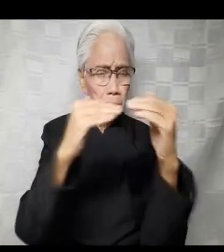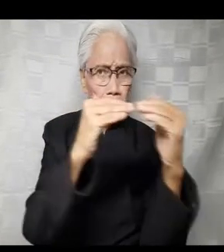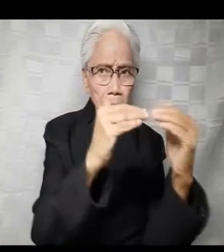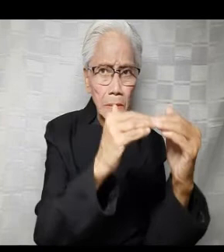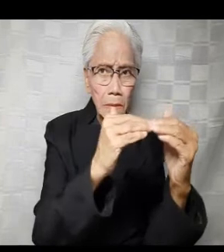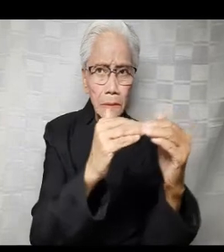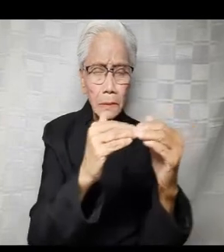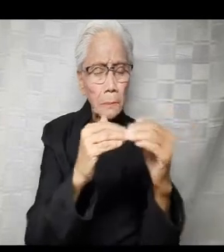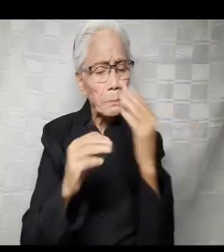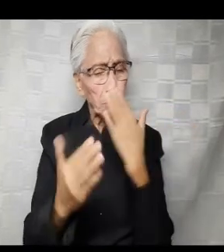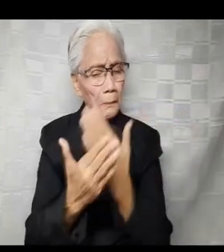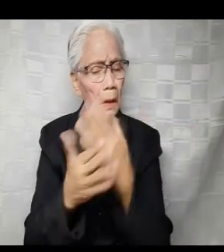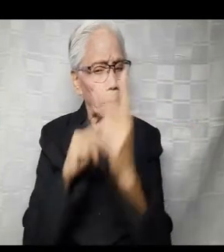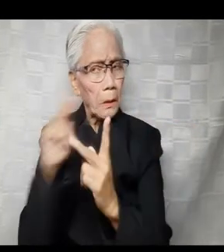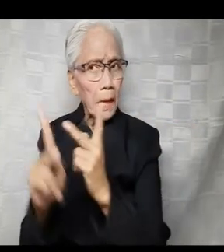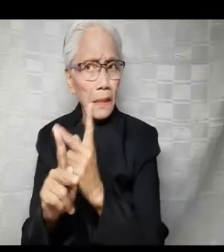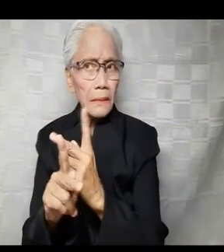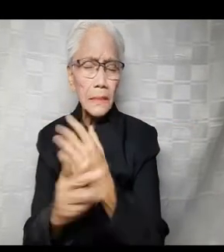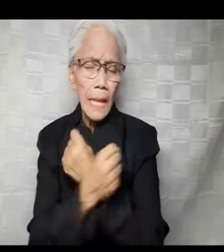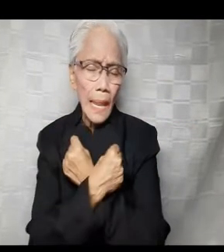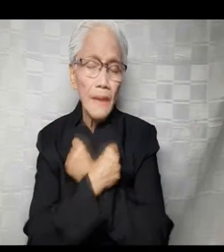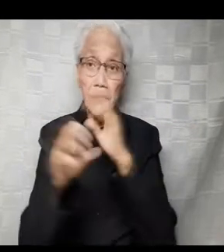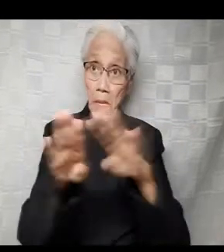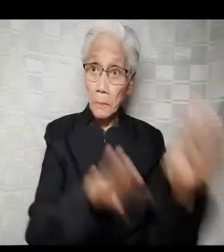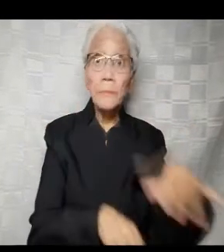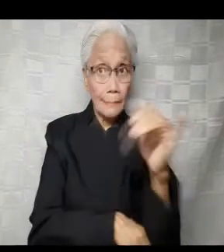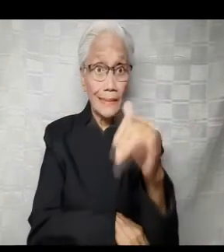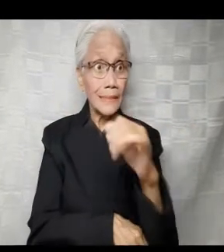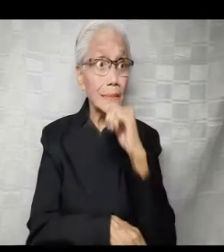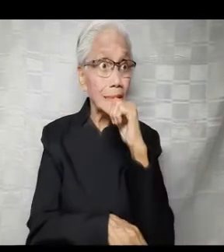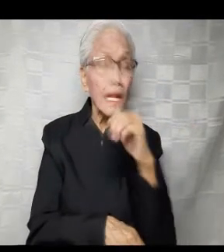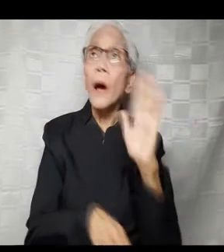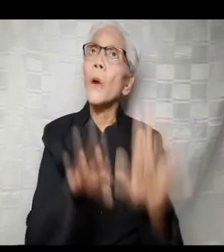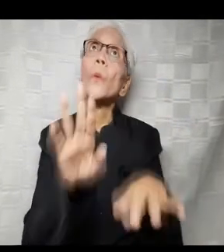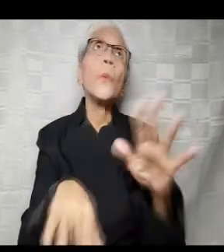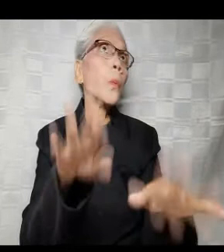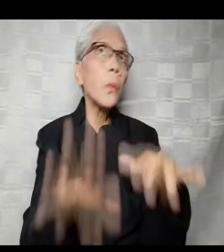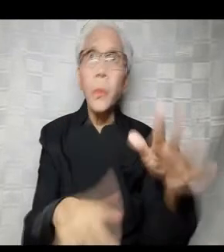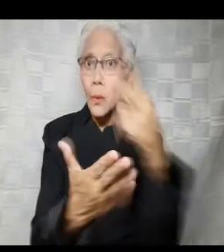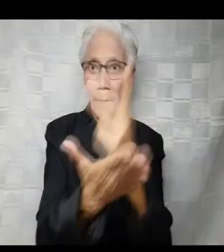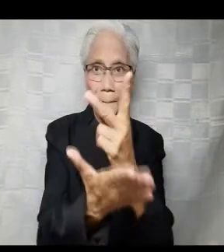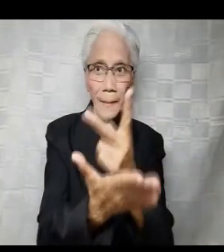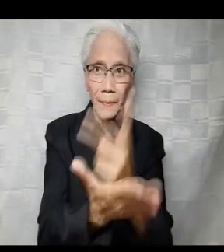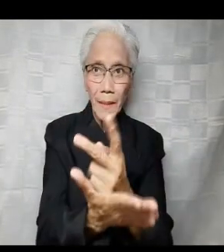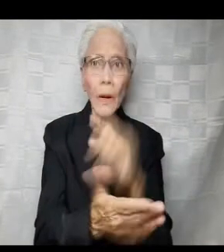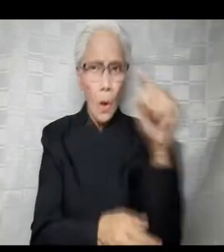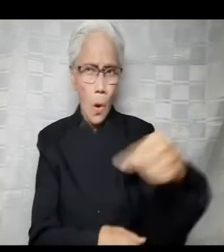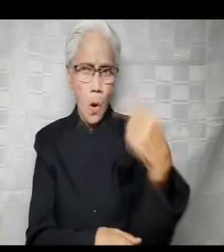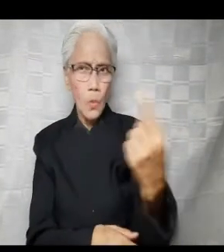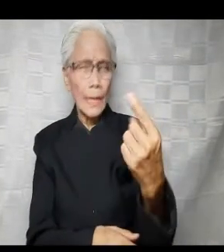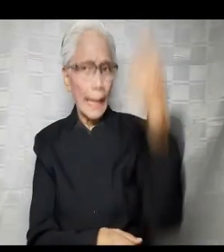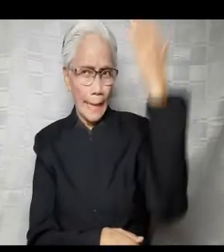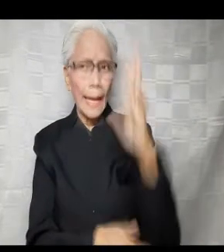injustice, unkindness, unloving behavior. Yes, this is not a walk in the park, but